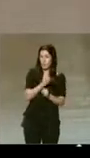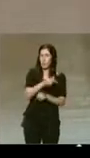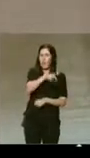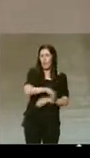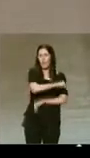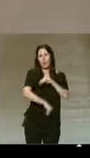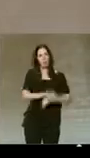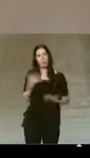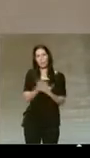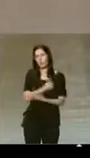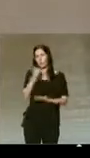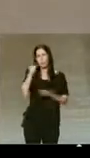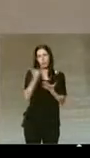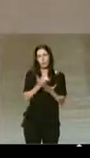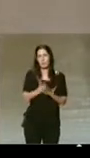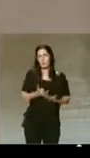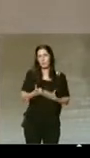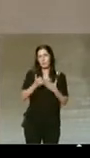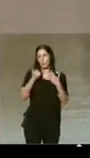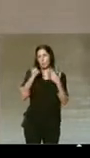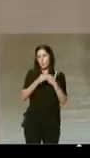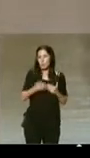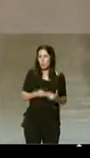department, we run numerous user trials and needs assessment